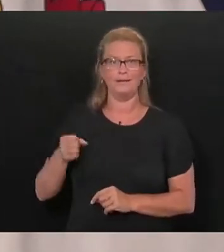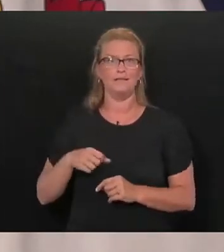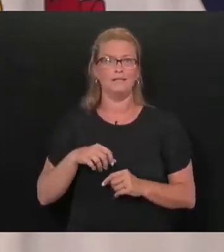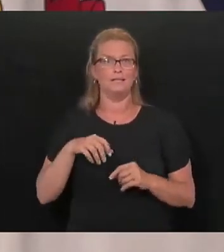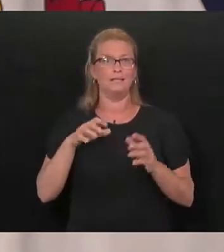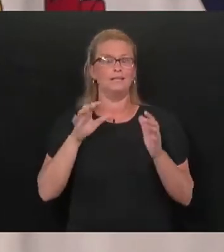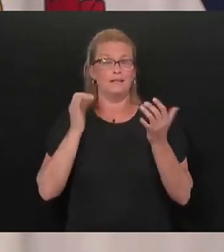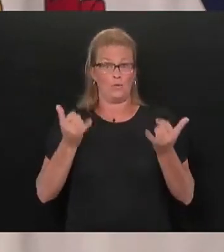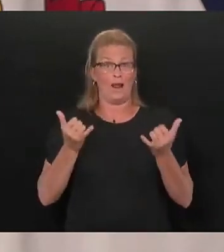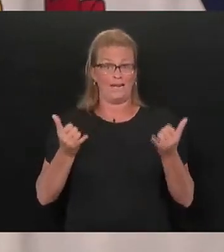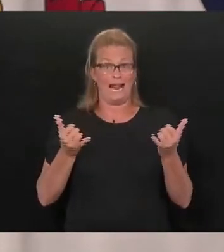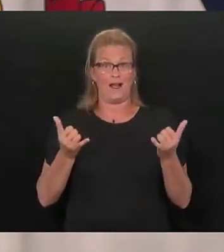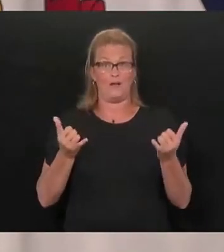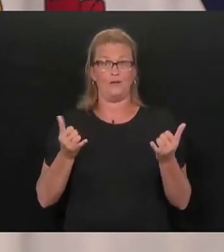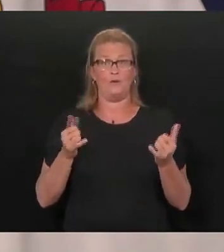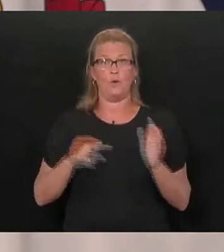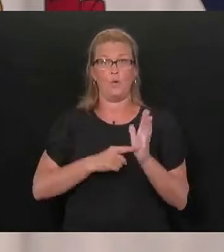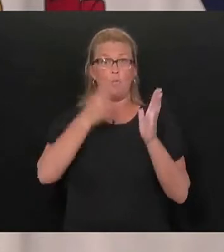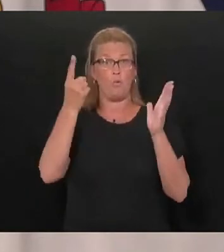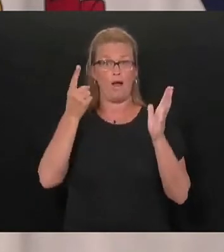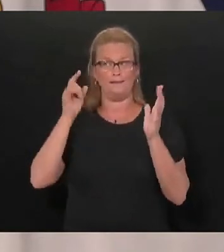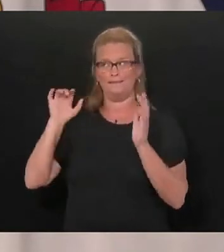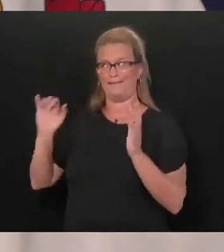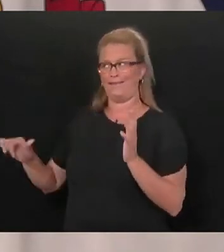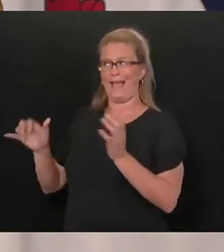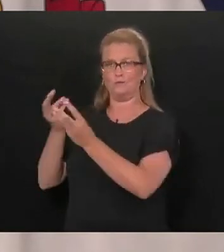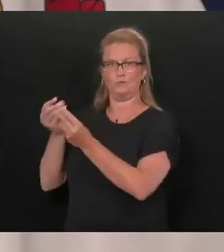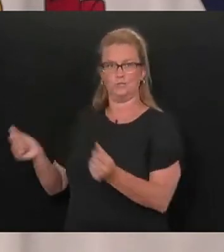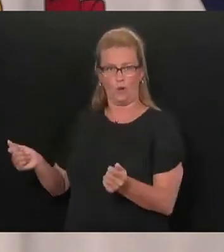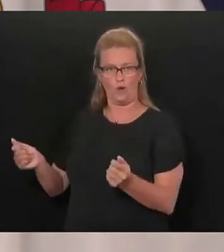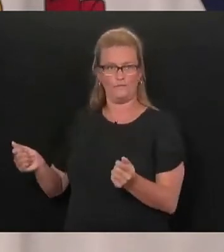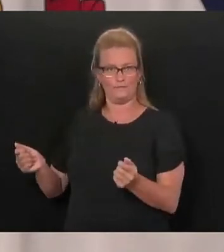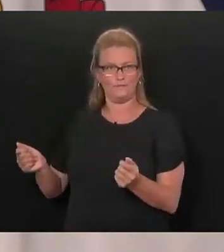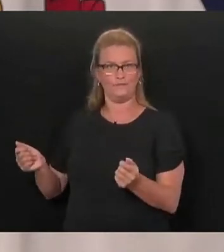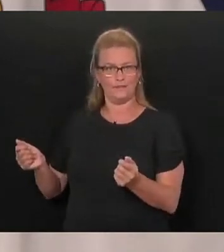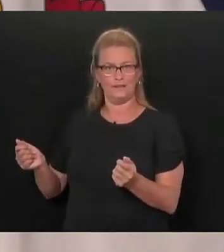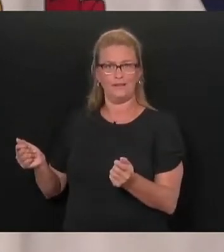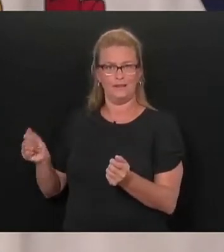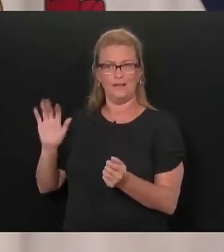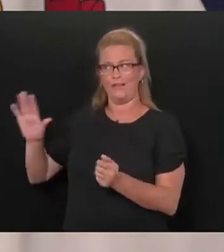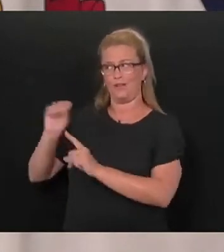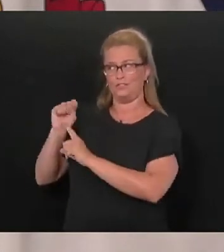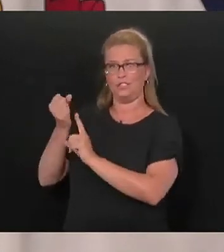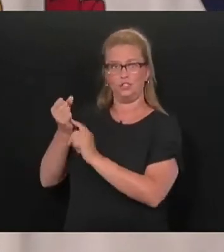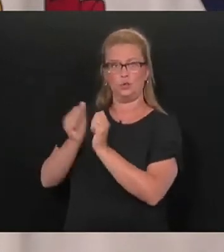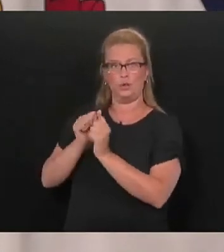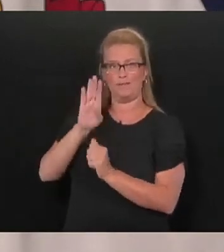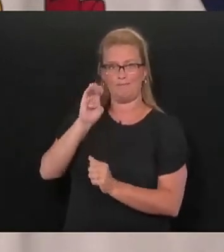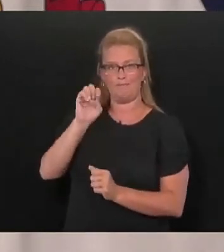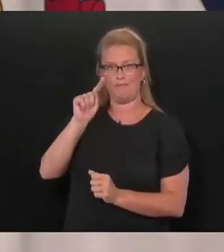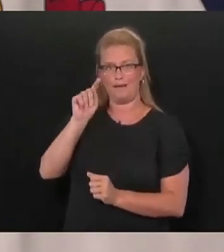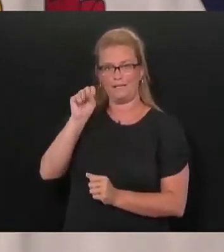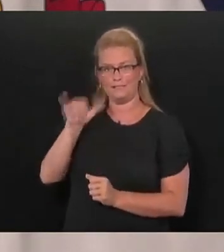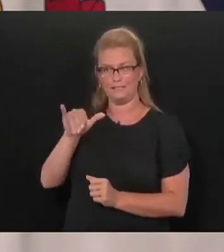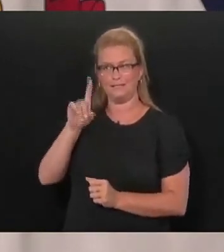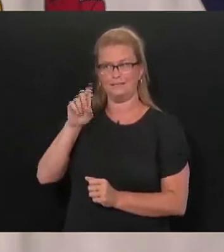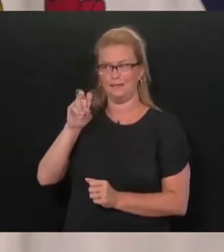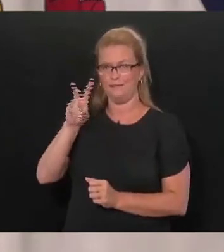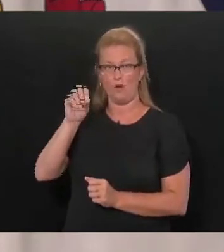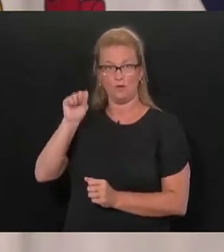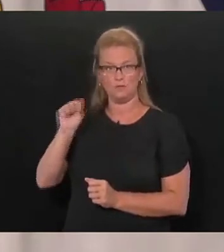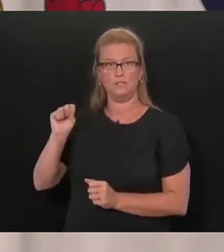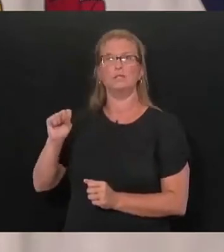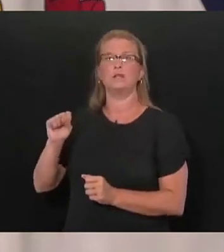and everything right now. Once that's settled, if it's settled and it's settled in your favor, in our favor for you,